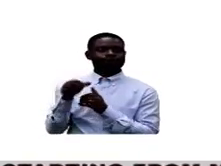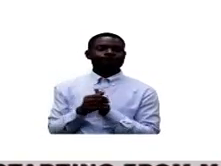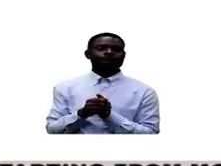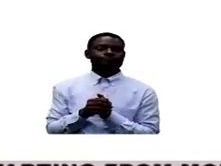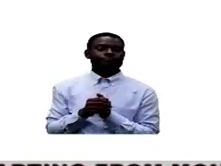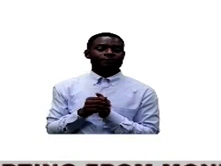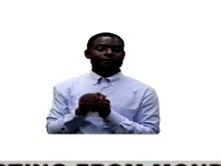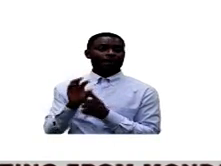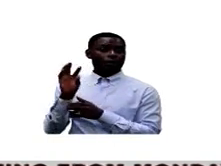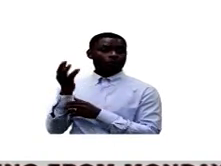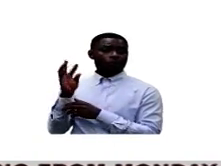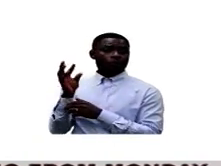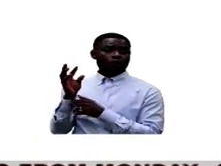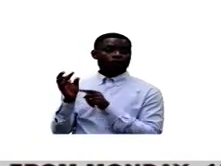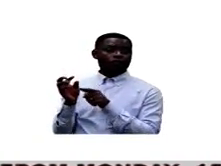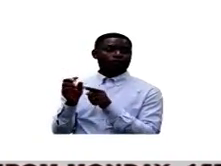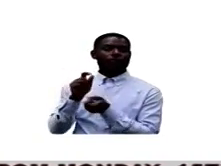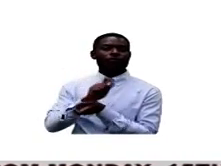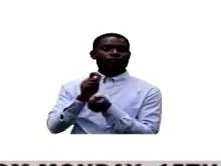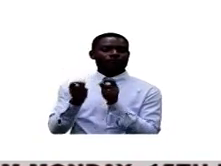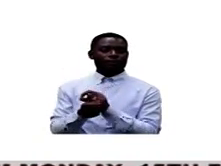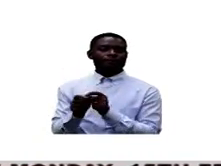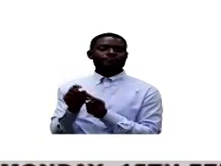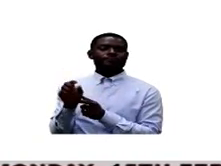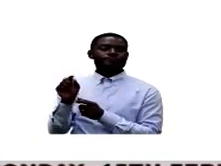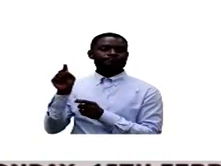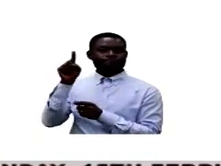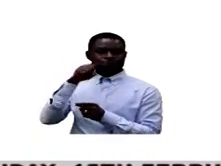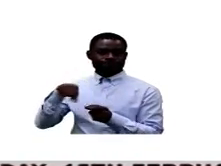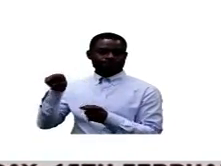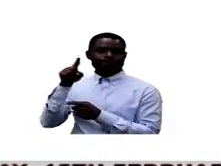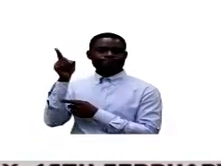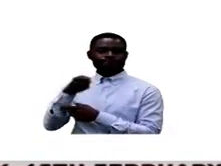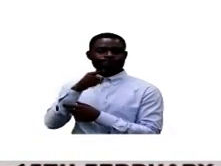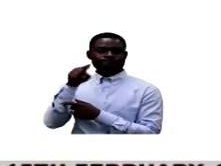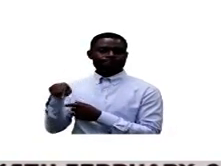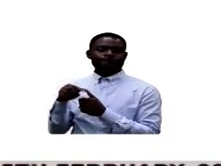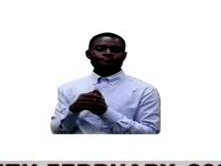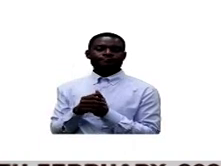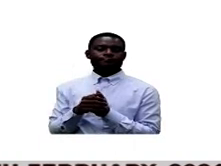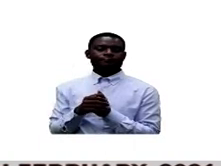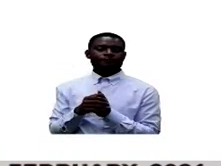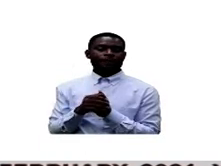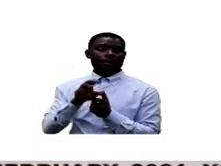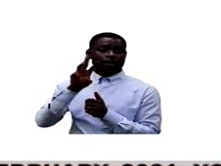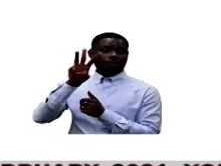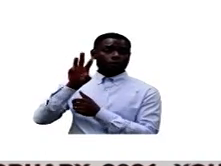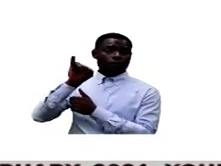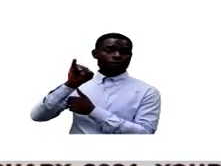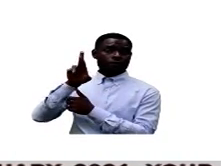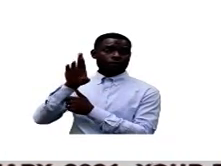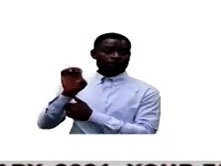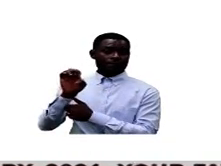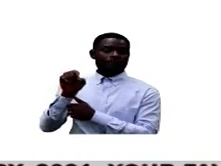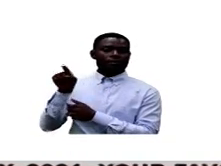And the light bulb, I'll use the symbol to replace the component of the light bulb. And the last one is the connecting wire, which